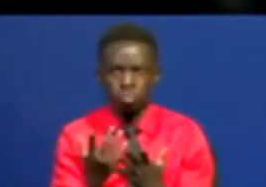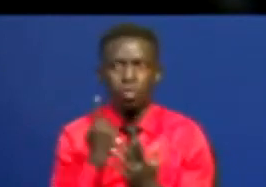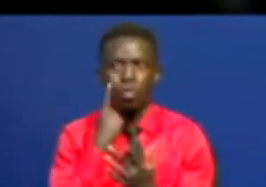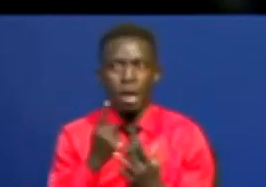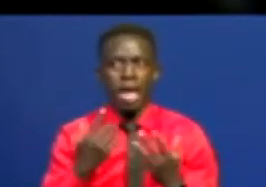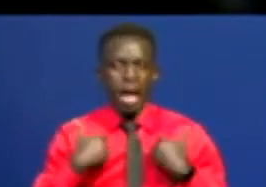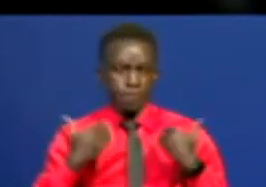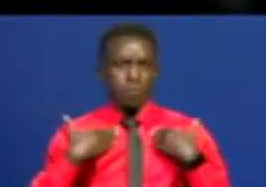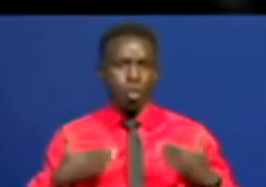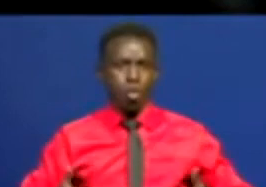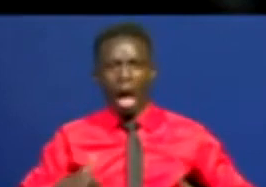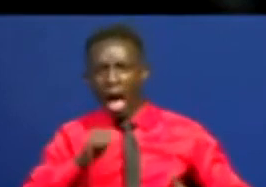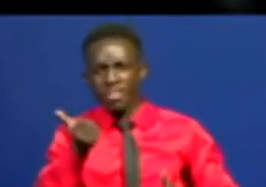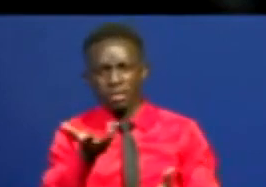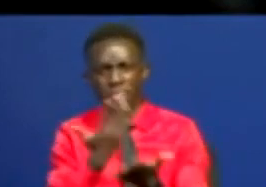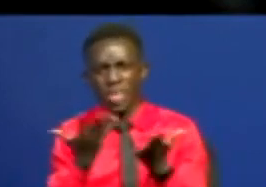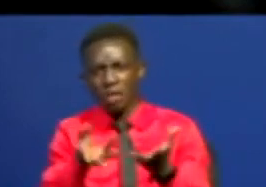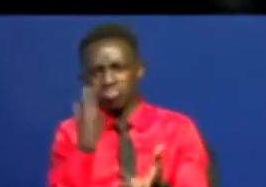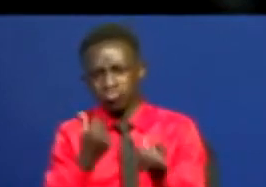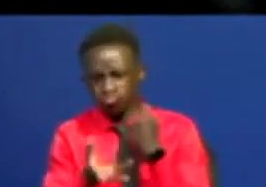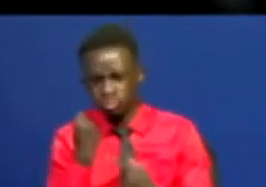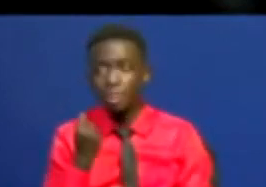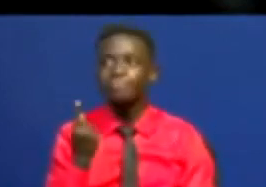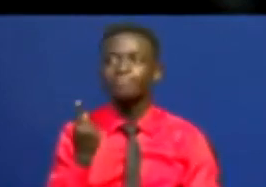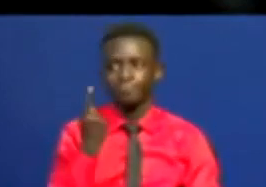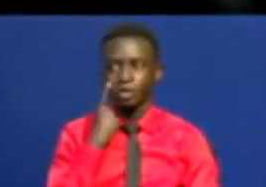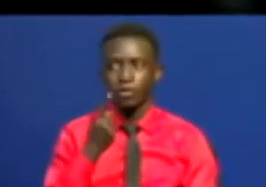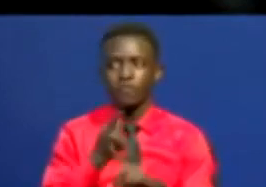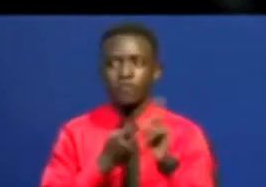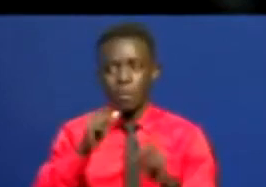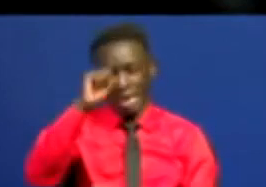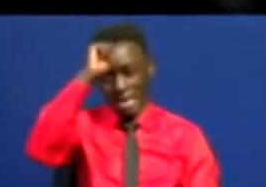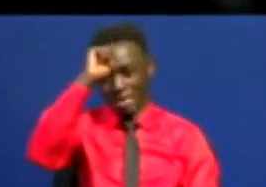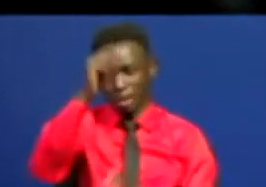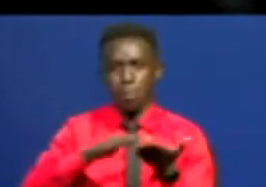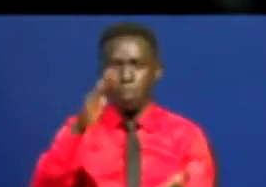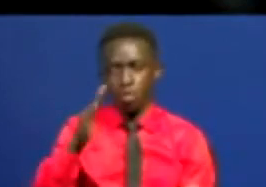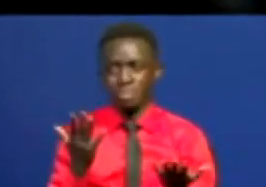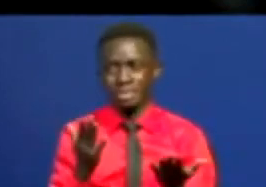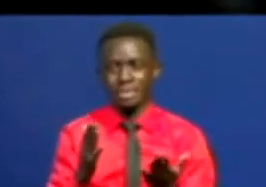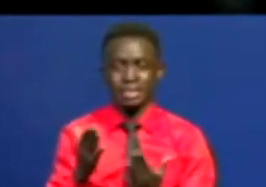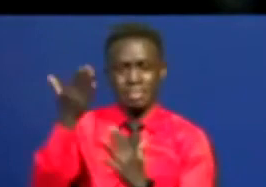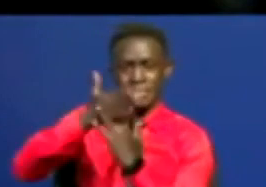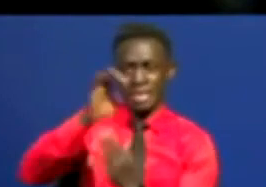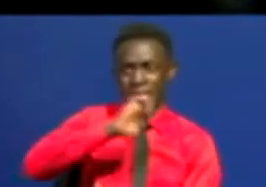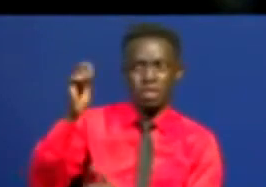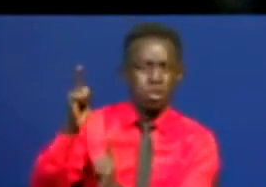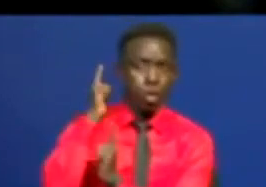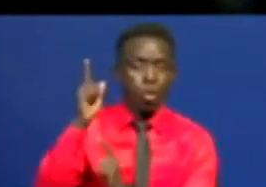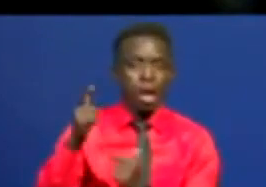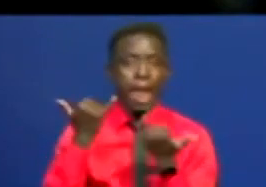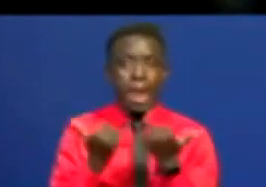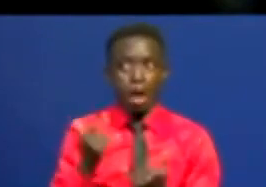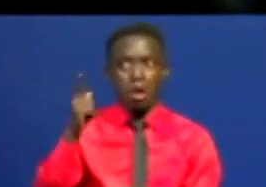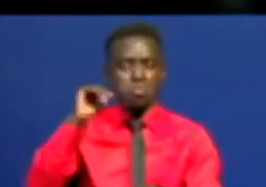Having originated from Asia and the Middle East, it is of course gaining popularity across the globe as an alternative